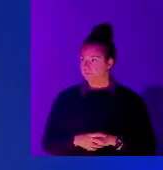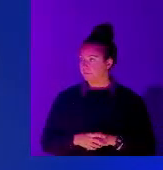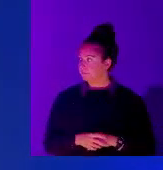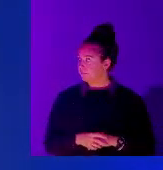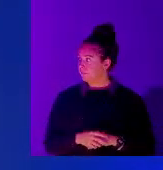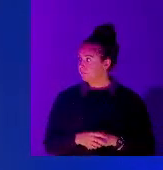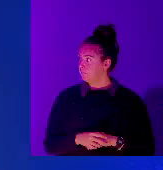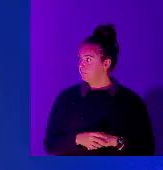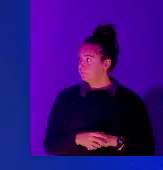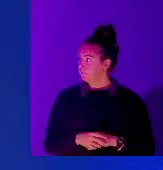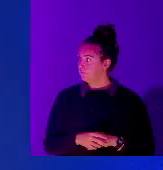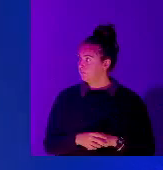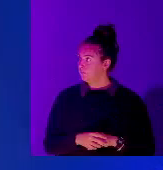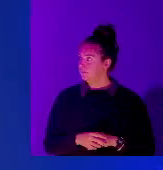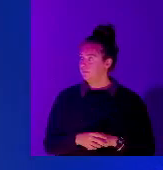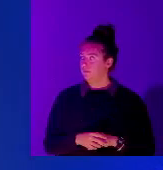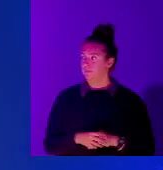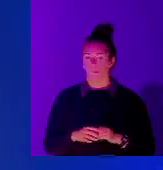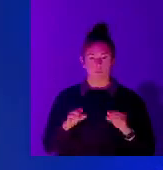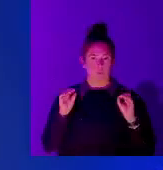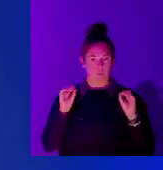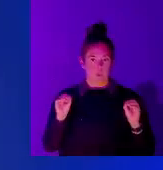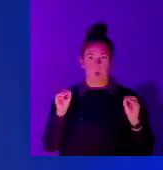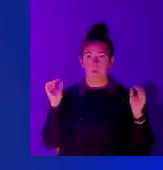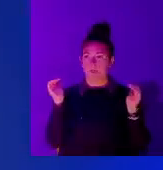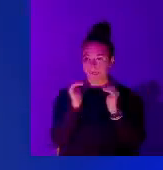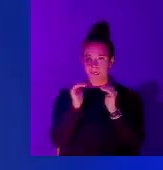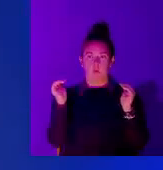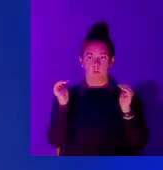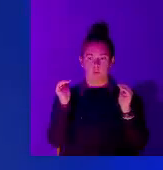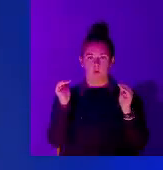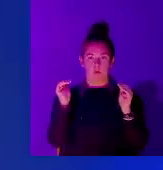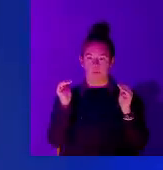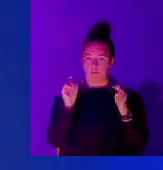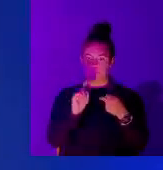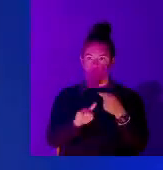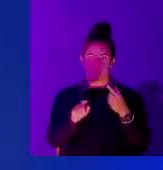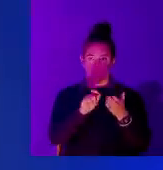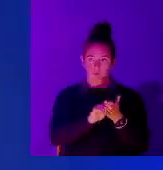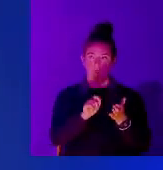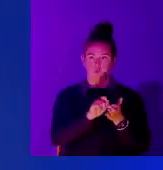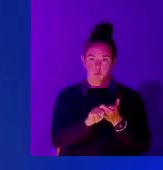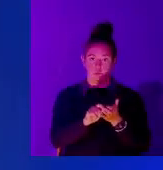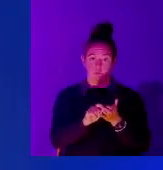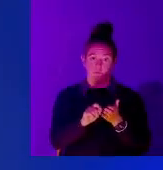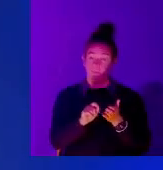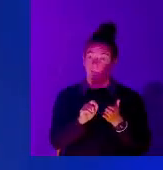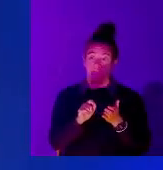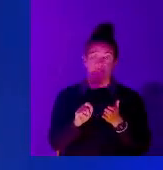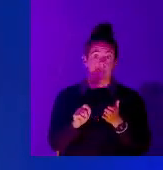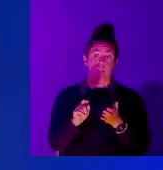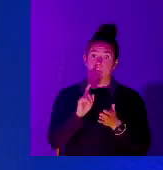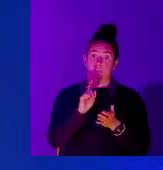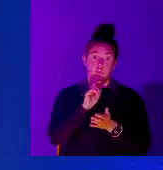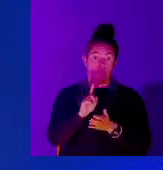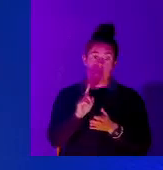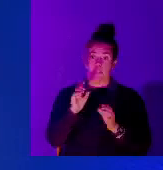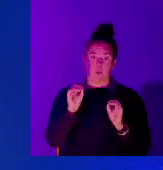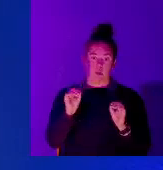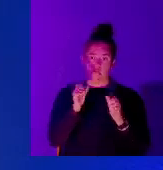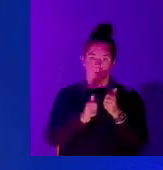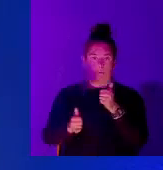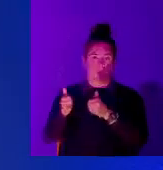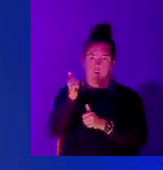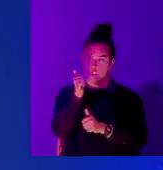There is no equal to Scripture, and there certainly is no superior to Scripture as